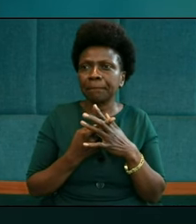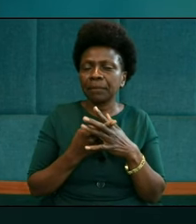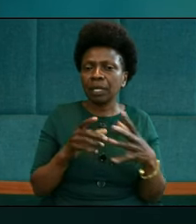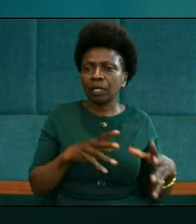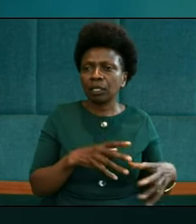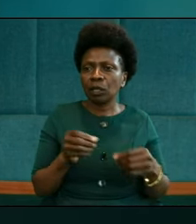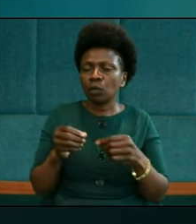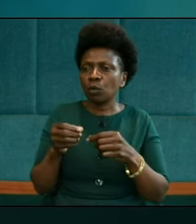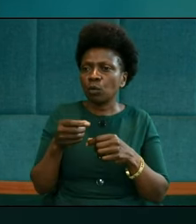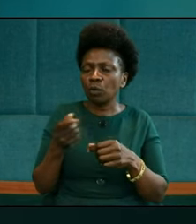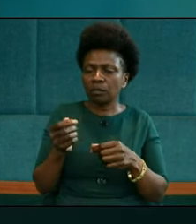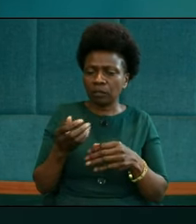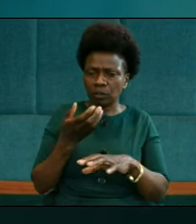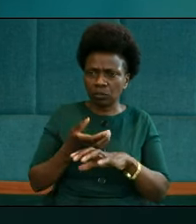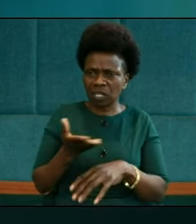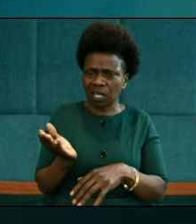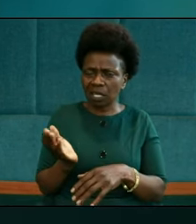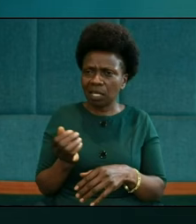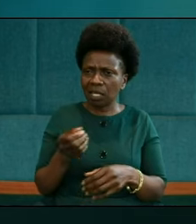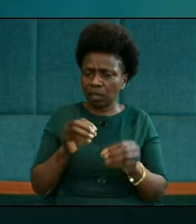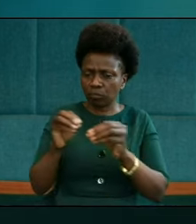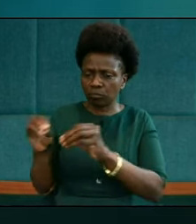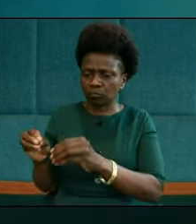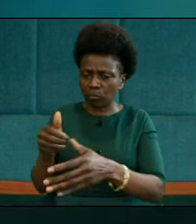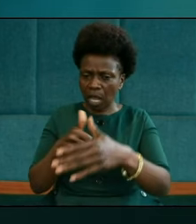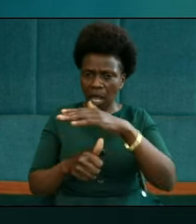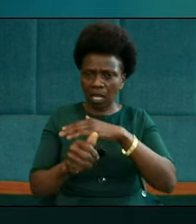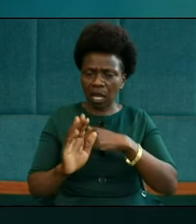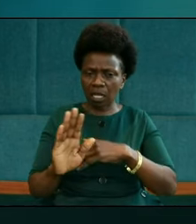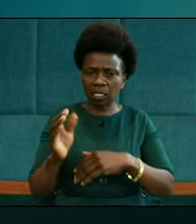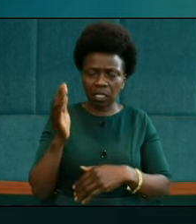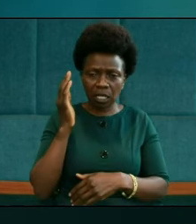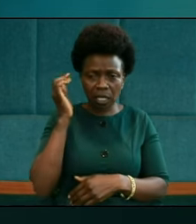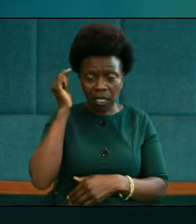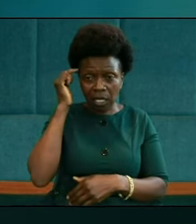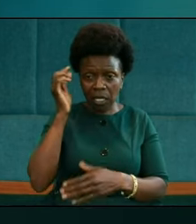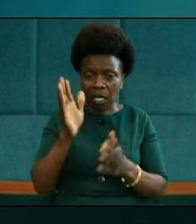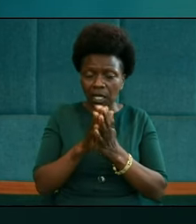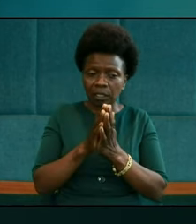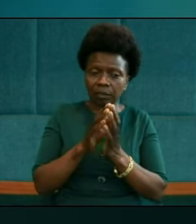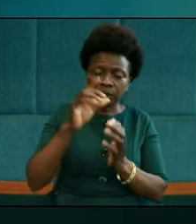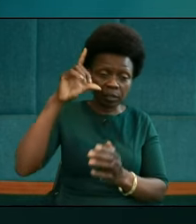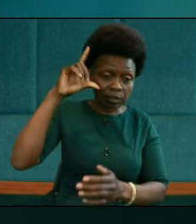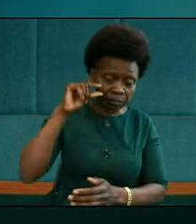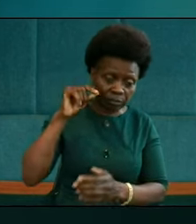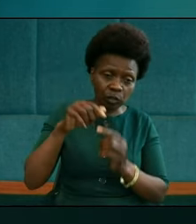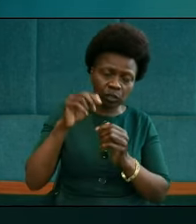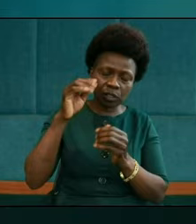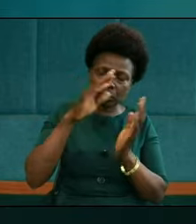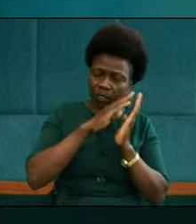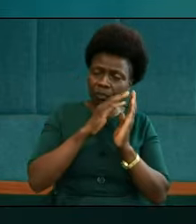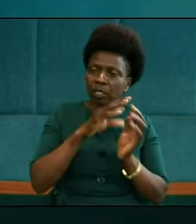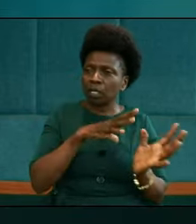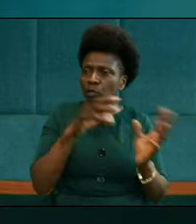Taking one of the stones there, he put it under his head and lay down to sleep.